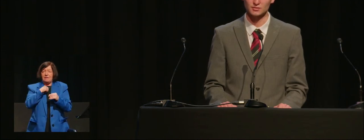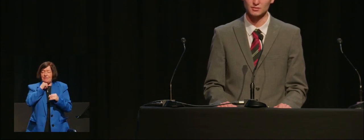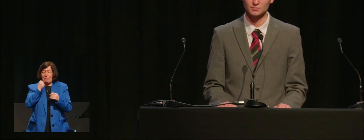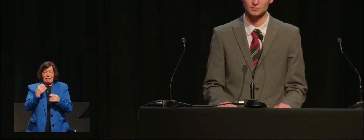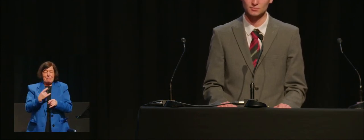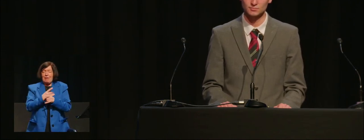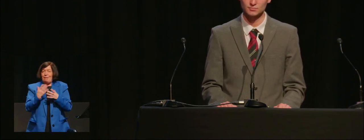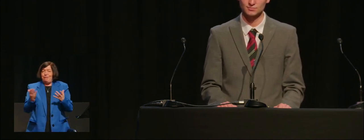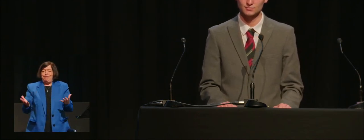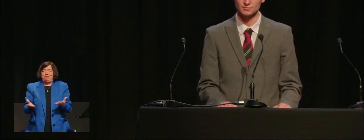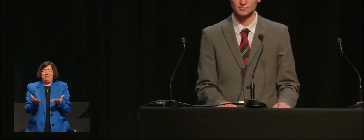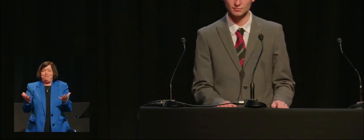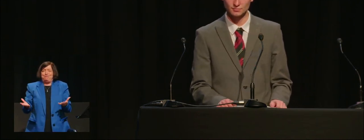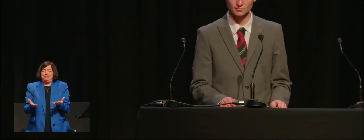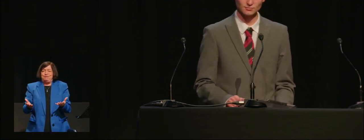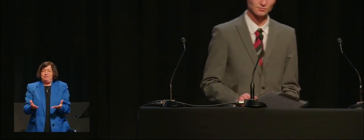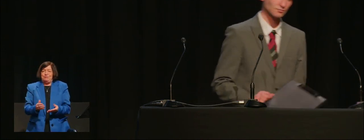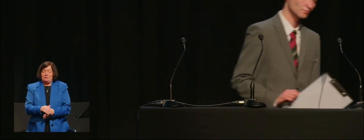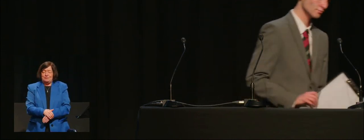helplessness.